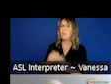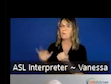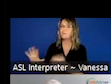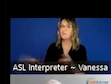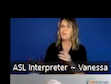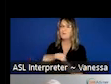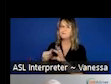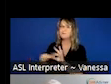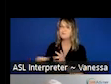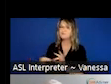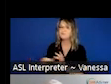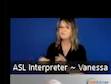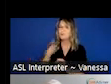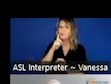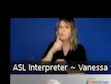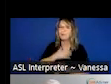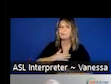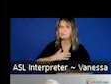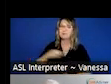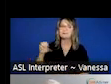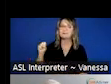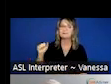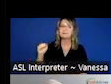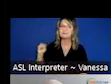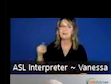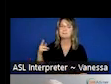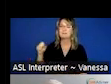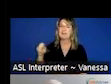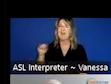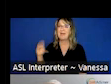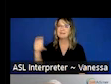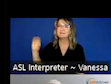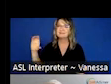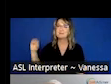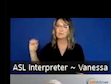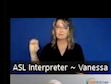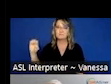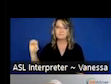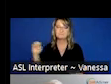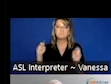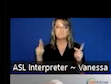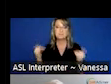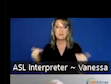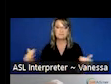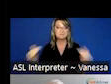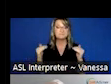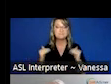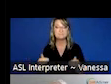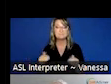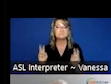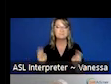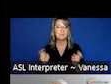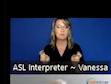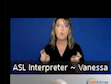and really appreciate SAMHSA and this Center of Excellence. All right, shall we move on to our next topic?